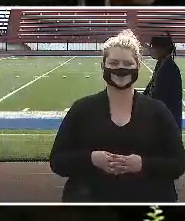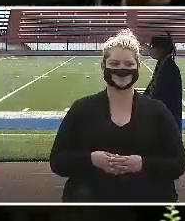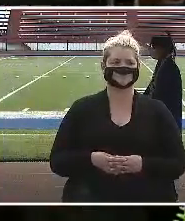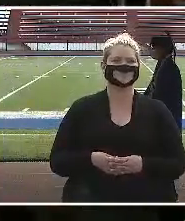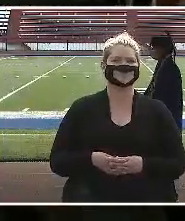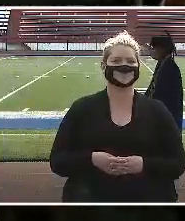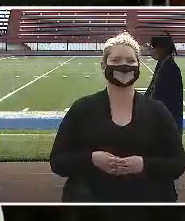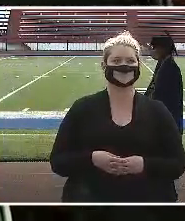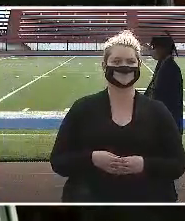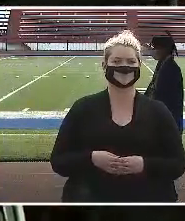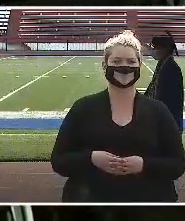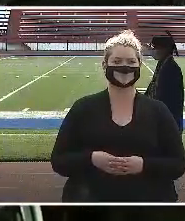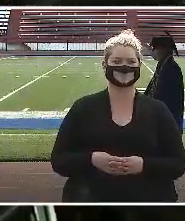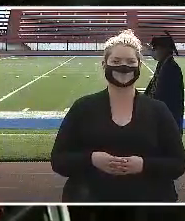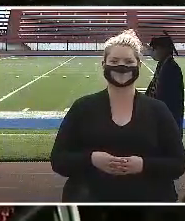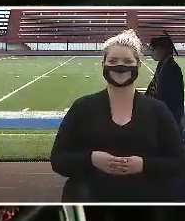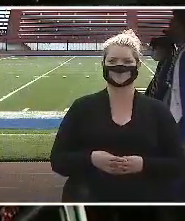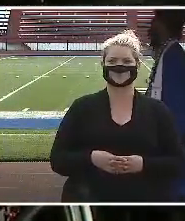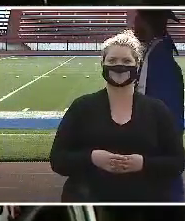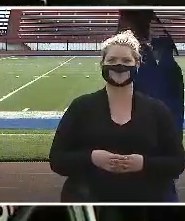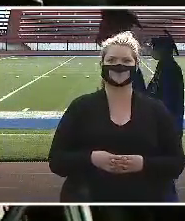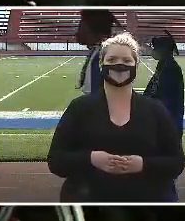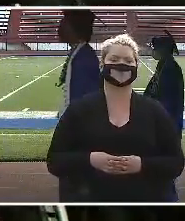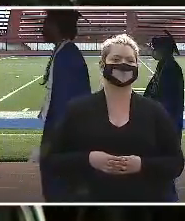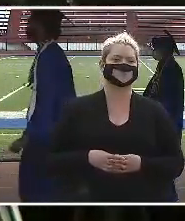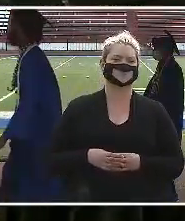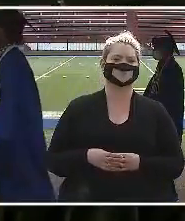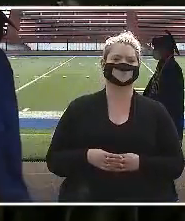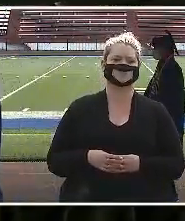Jose Isaac Villamil.